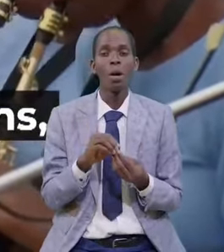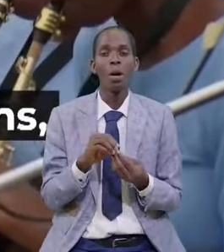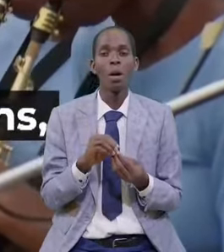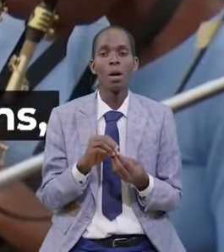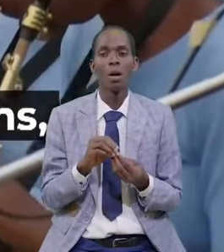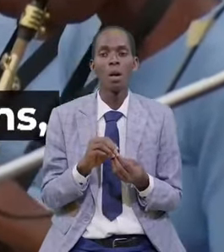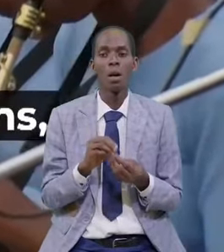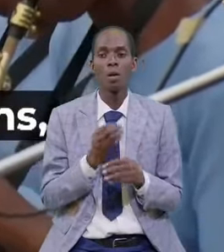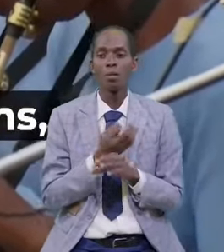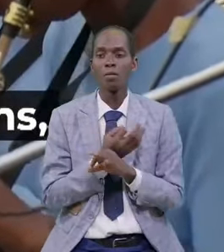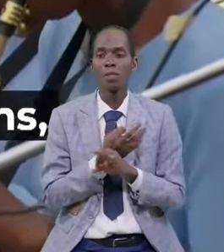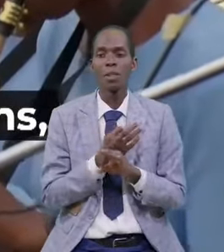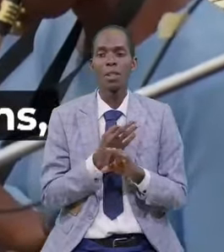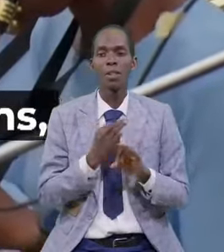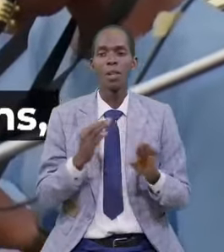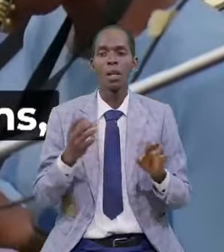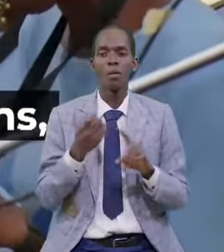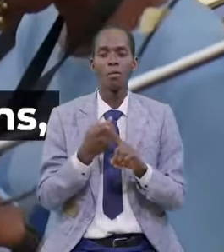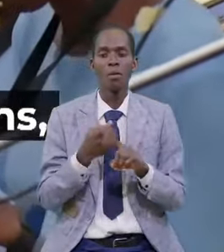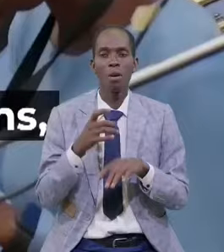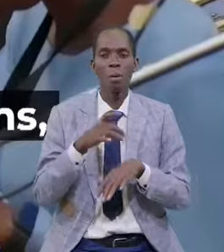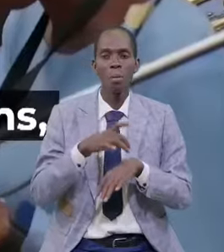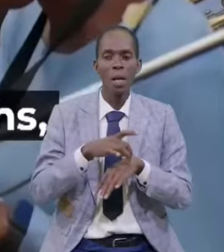our freedom